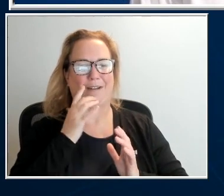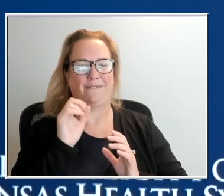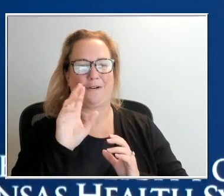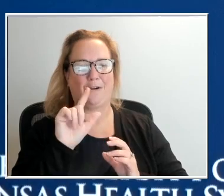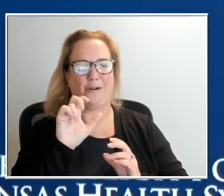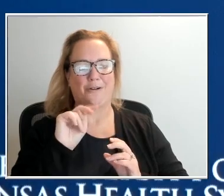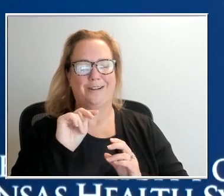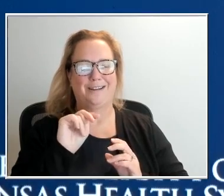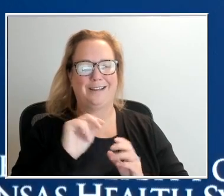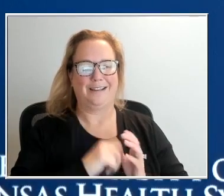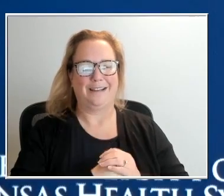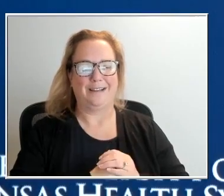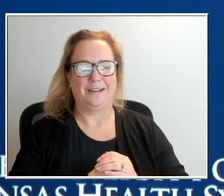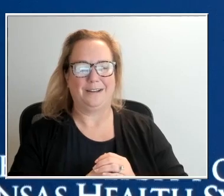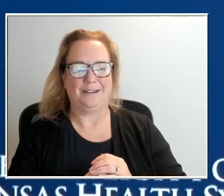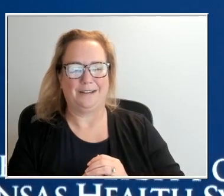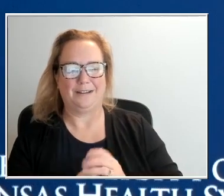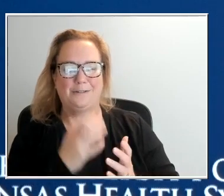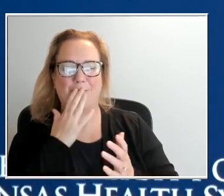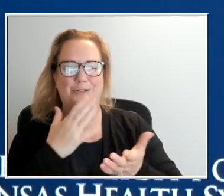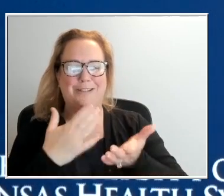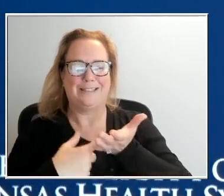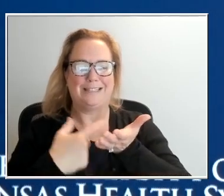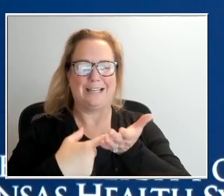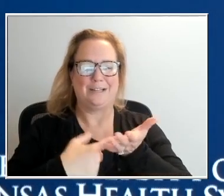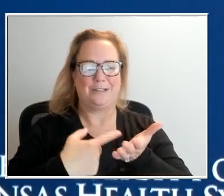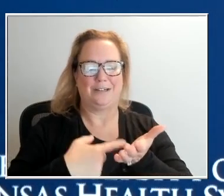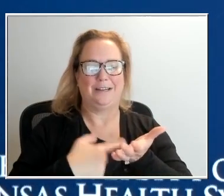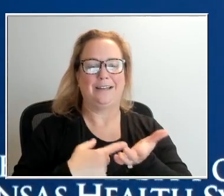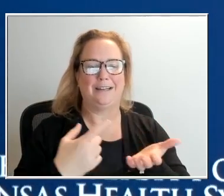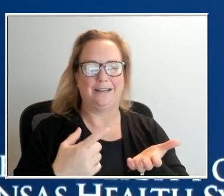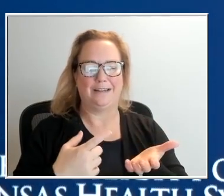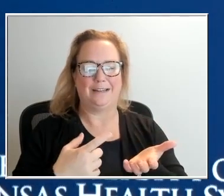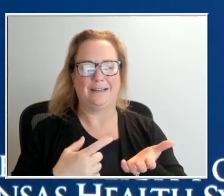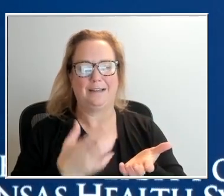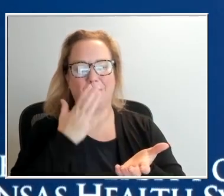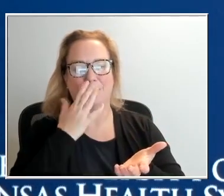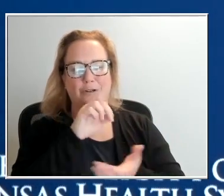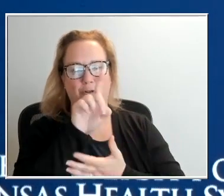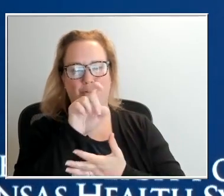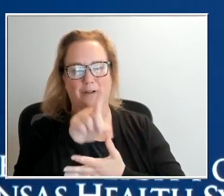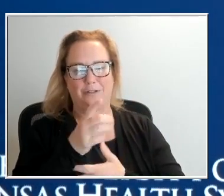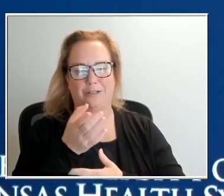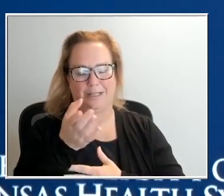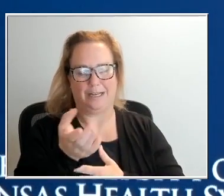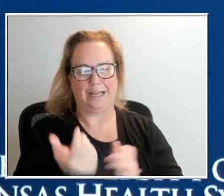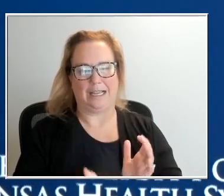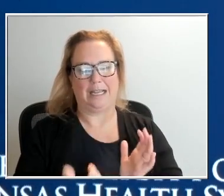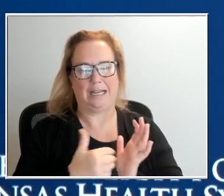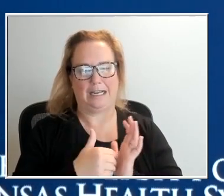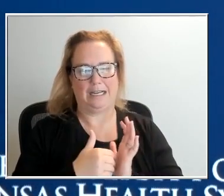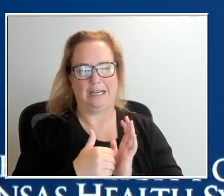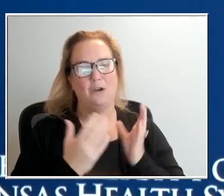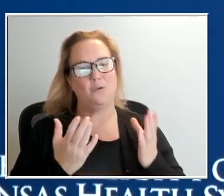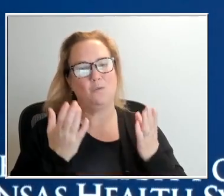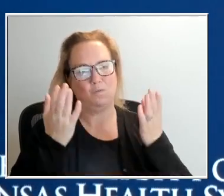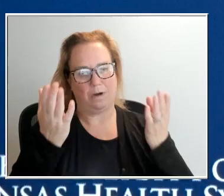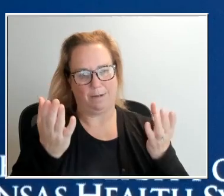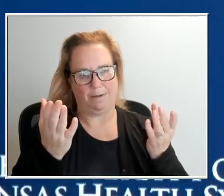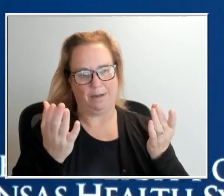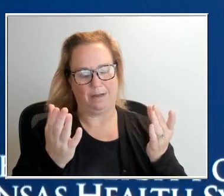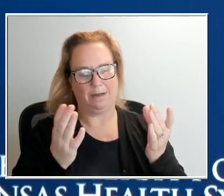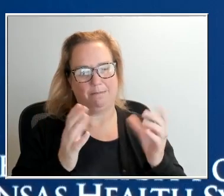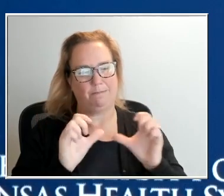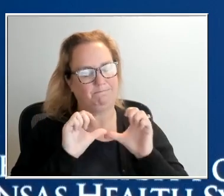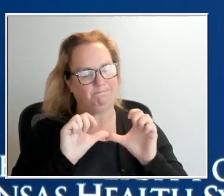So yeah, I think this was a good discussion, and I think there was a good question there. Again, it is recommended to be up to date with